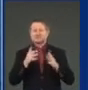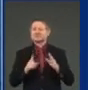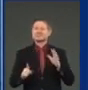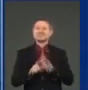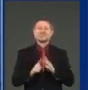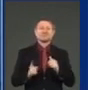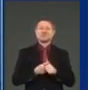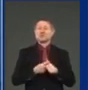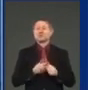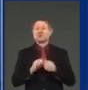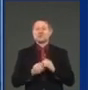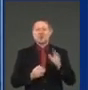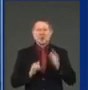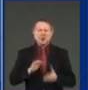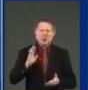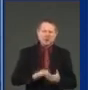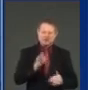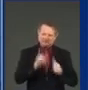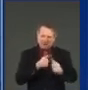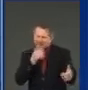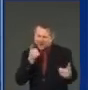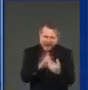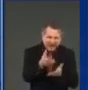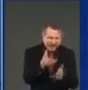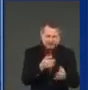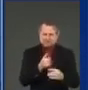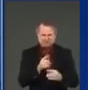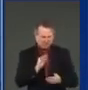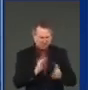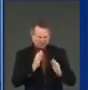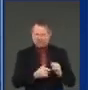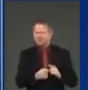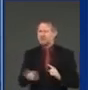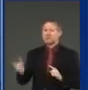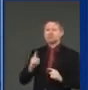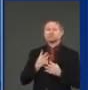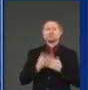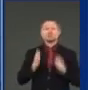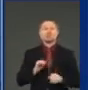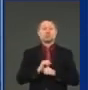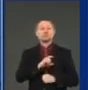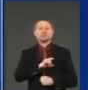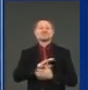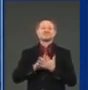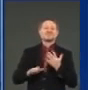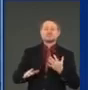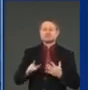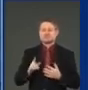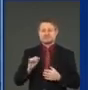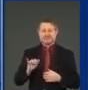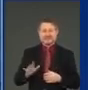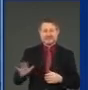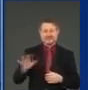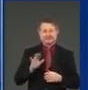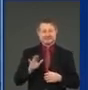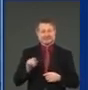have a lower infection rate. The docs workers are the correction officials who are